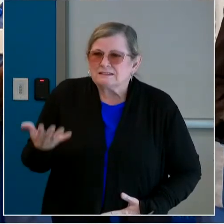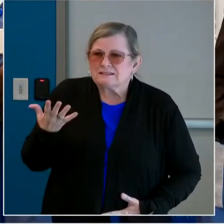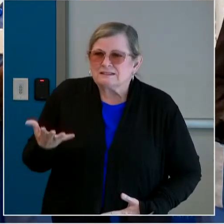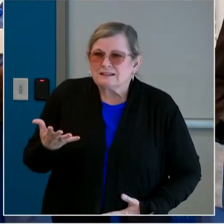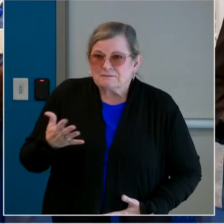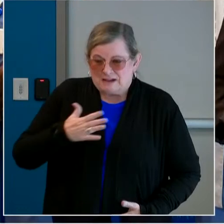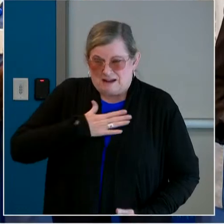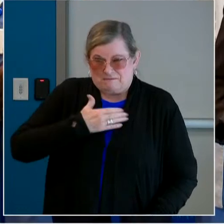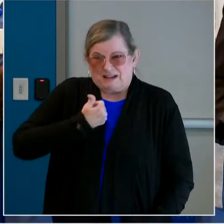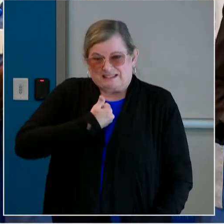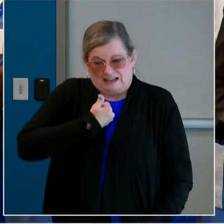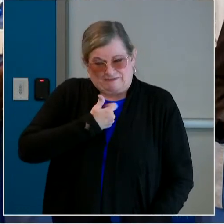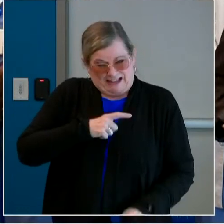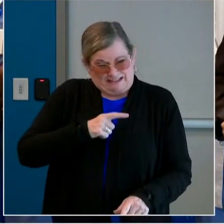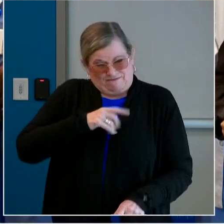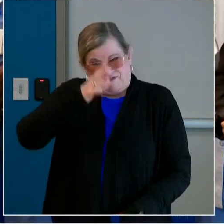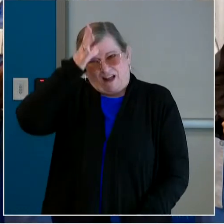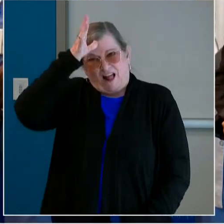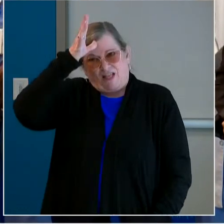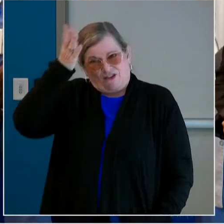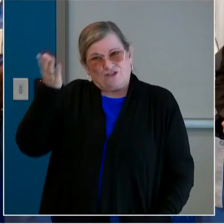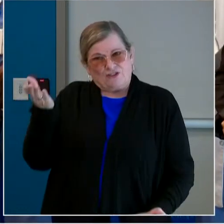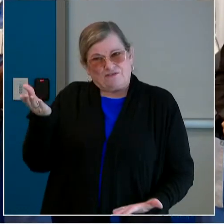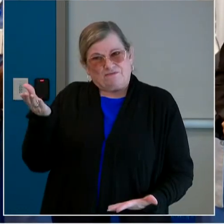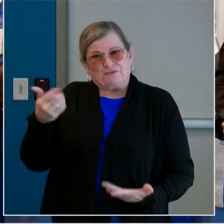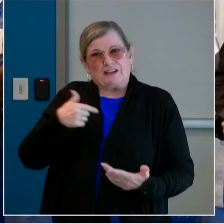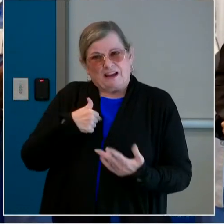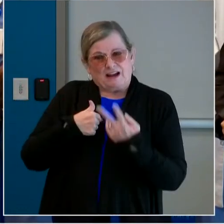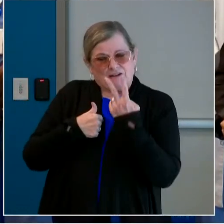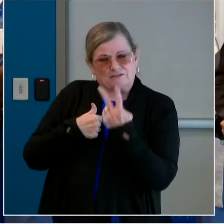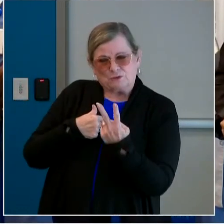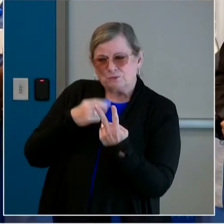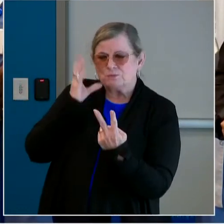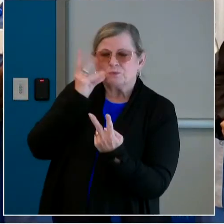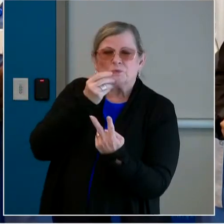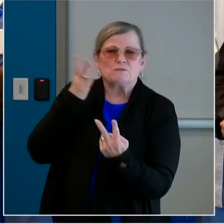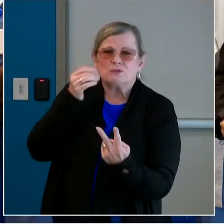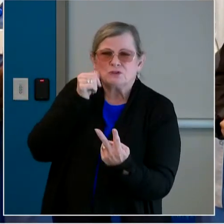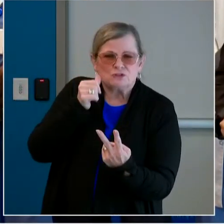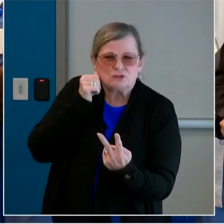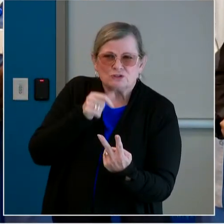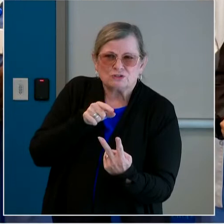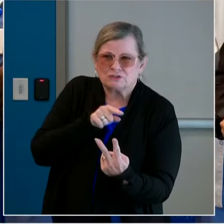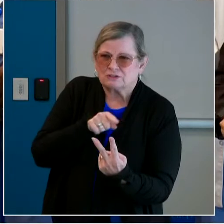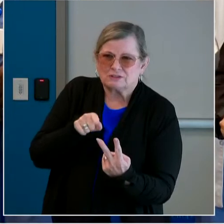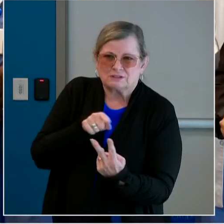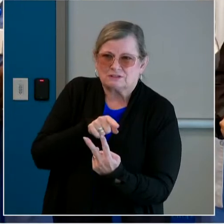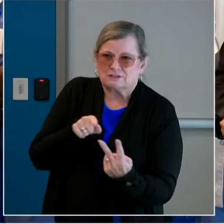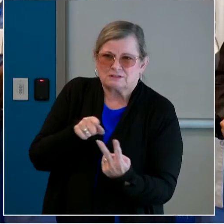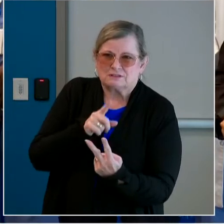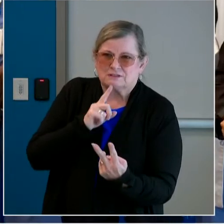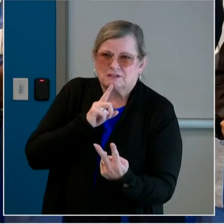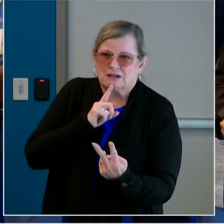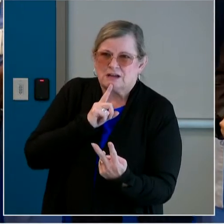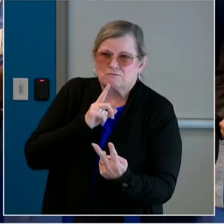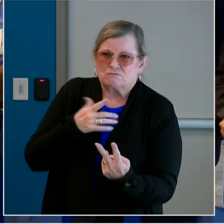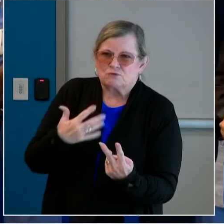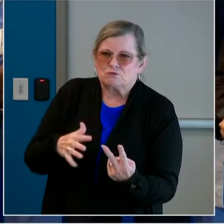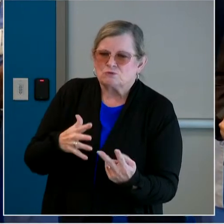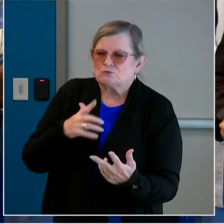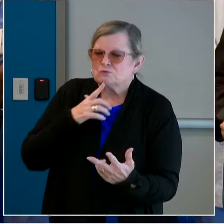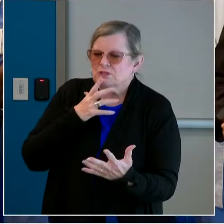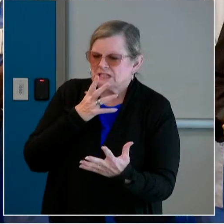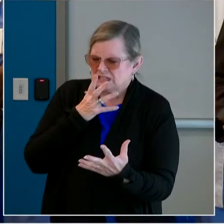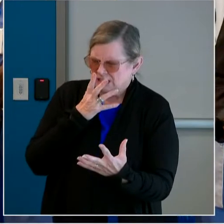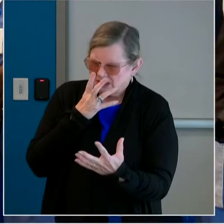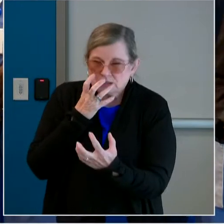father of 2 beautiful young girls, I am really disturbed